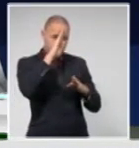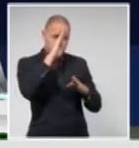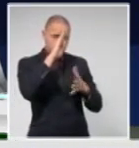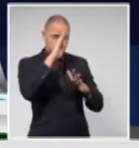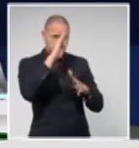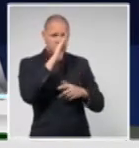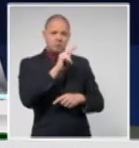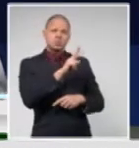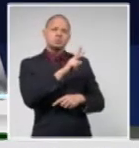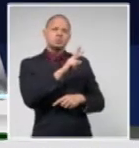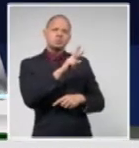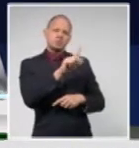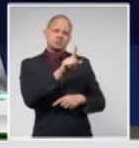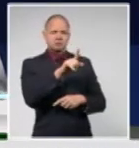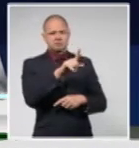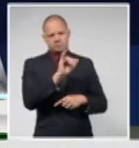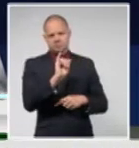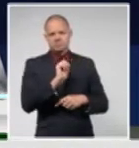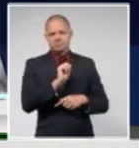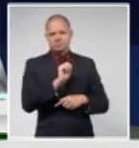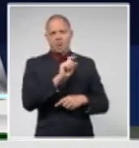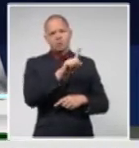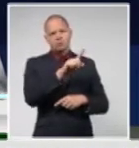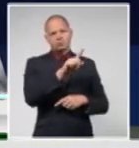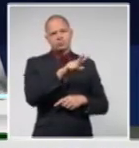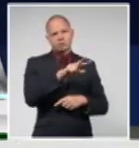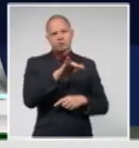263 in Santiago de Cubas,